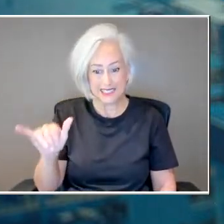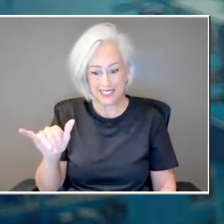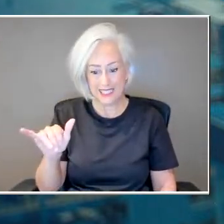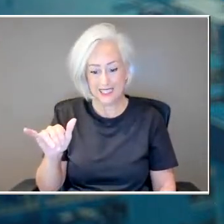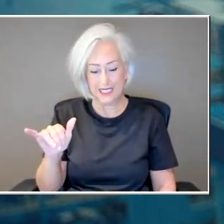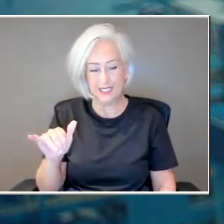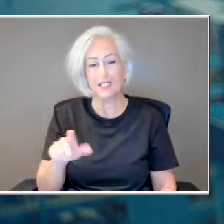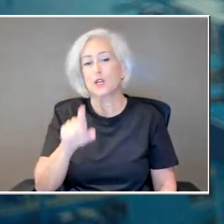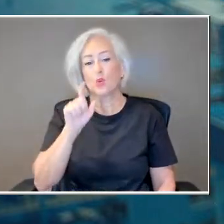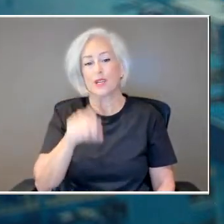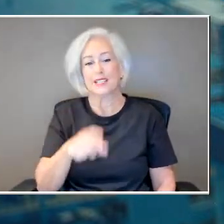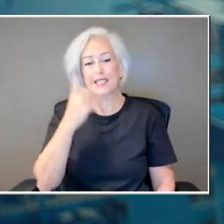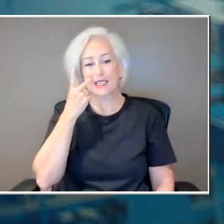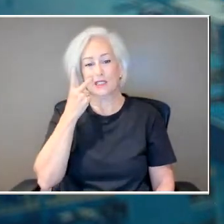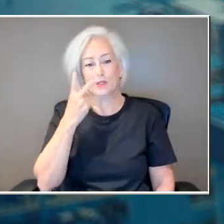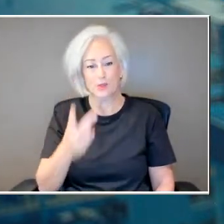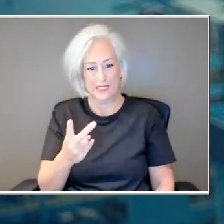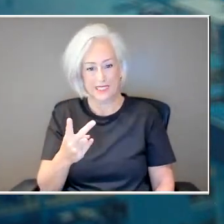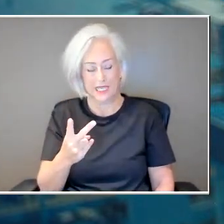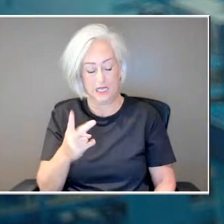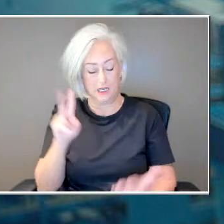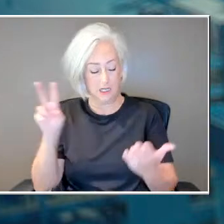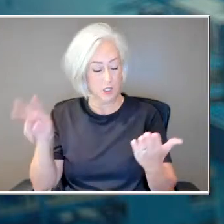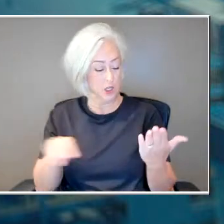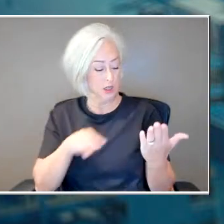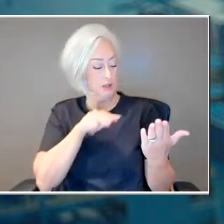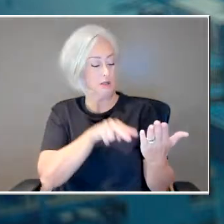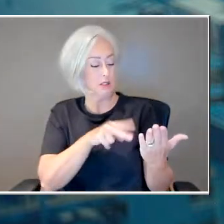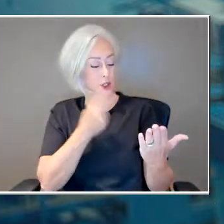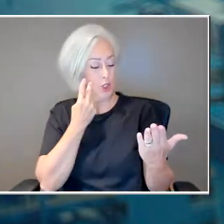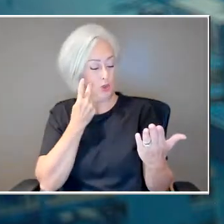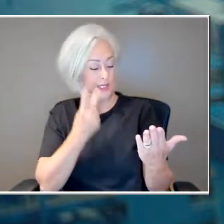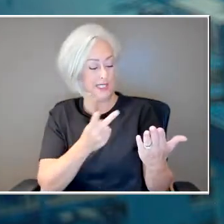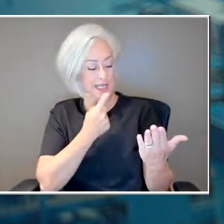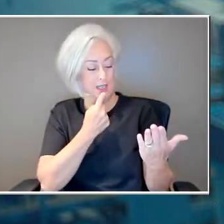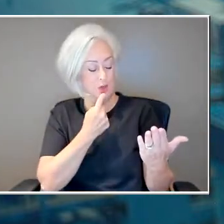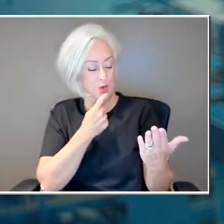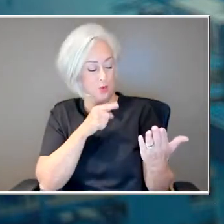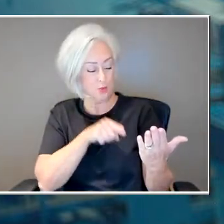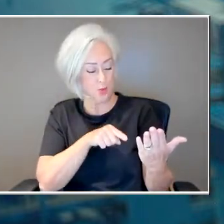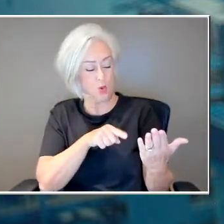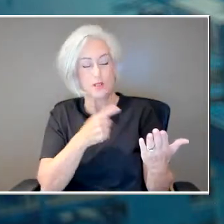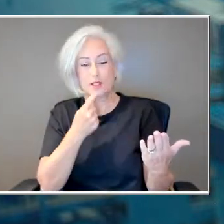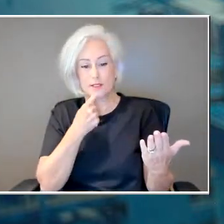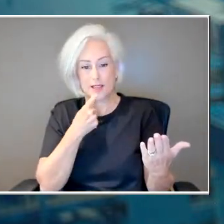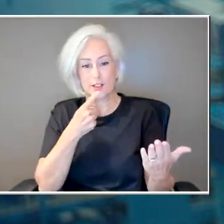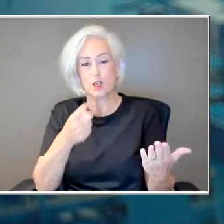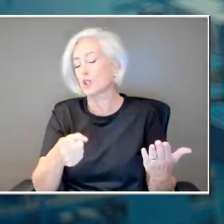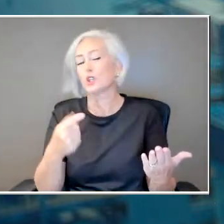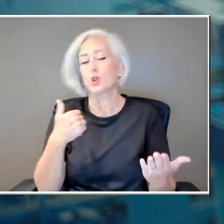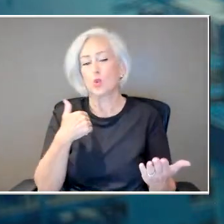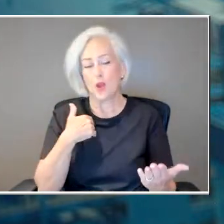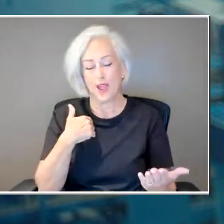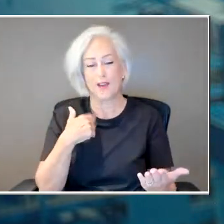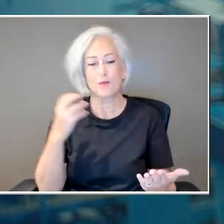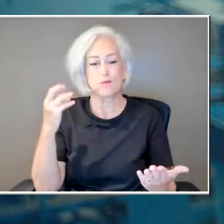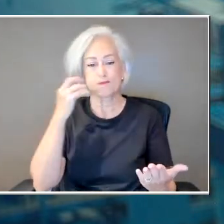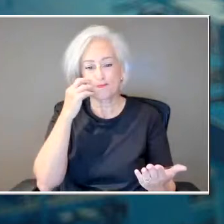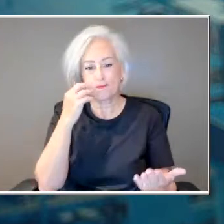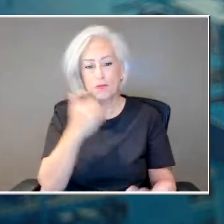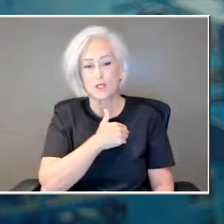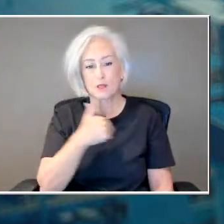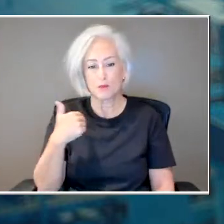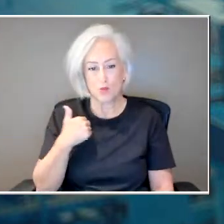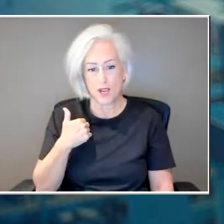like, and if it says that you have dense breast tissue and you need to consider additional imaging, that's where supplemental imaging is extremely